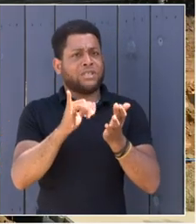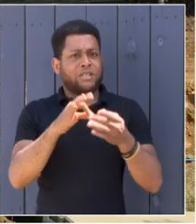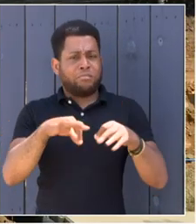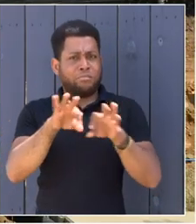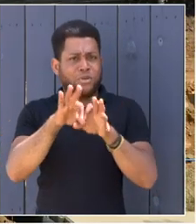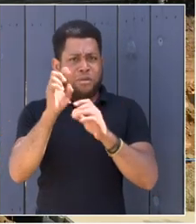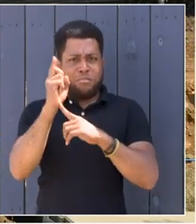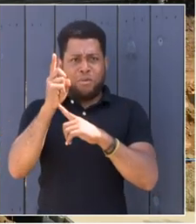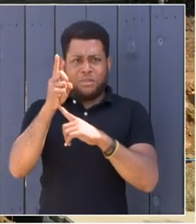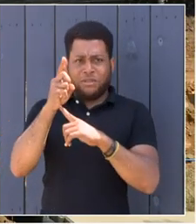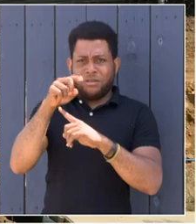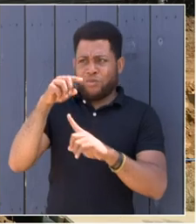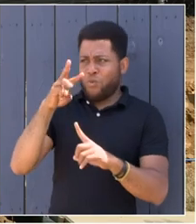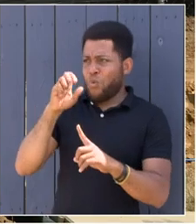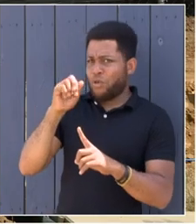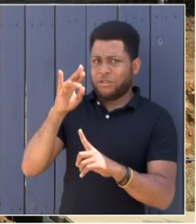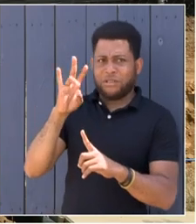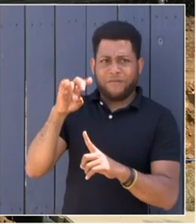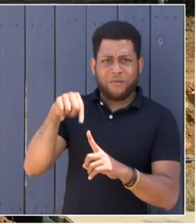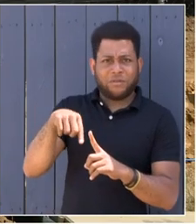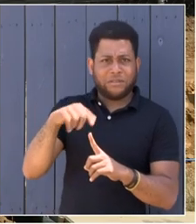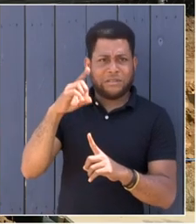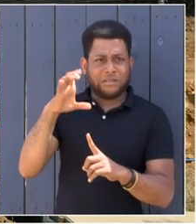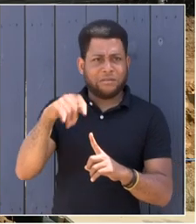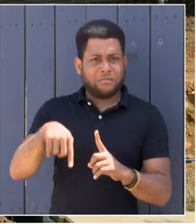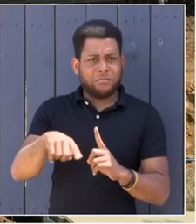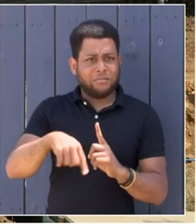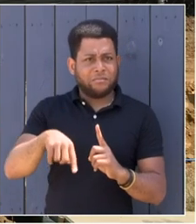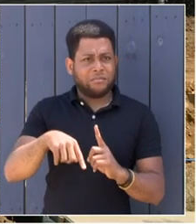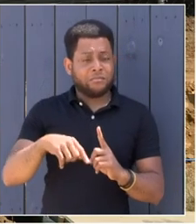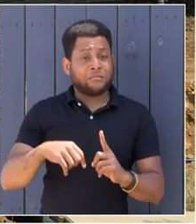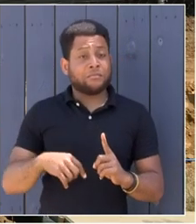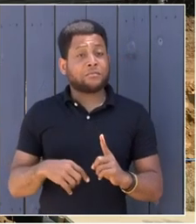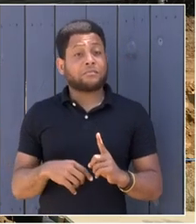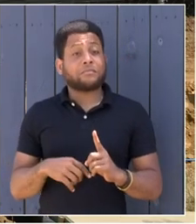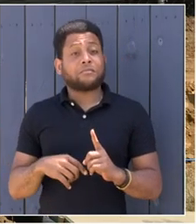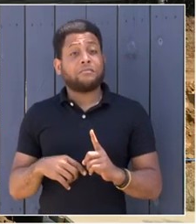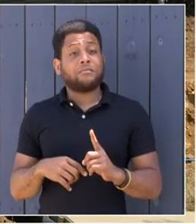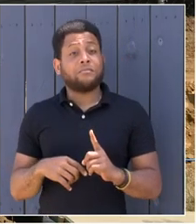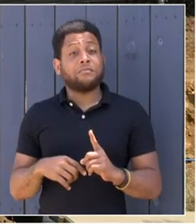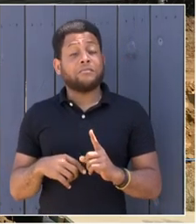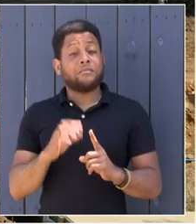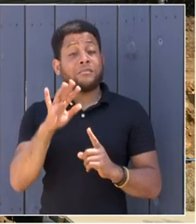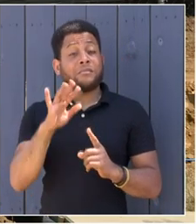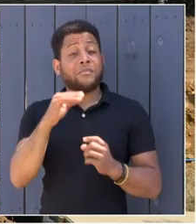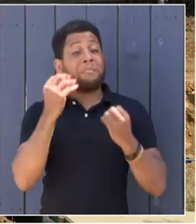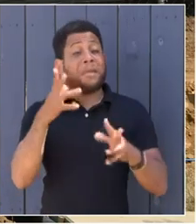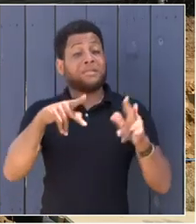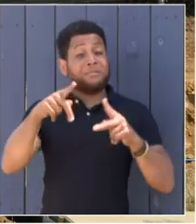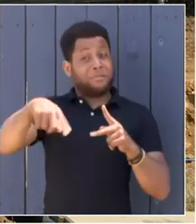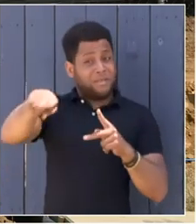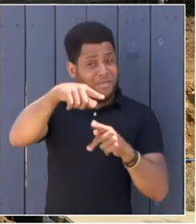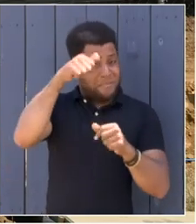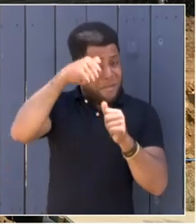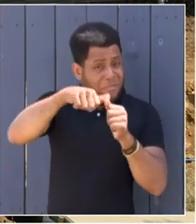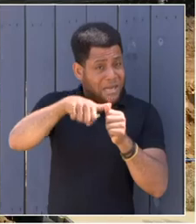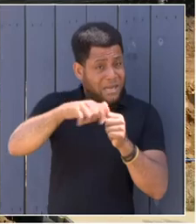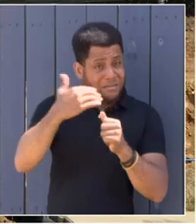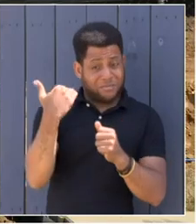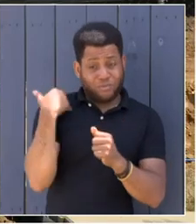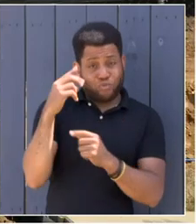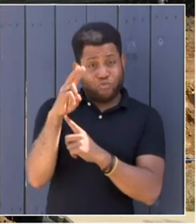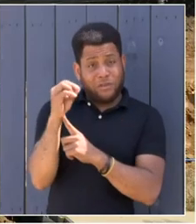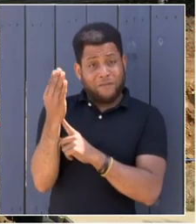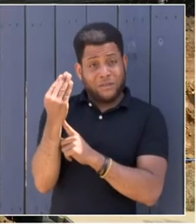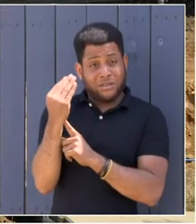and the District of Columbia. Many of us here can remember a chilly morning in 2014 when then Mayor Vince Gray, Chris